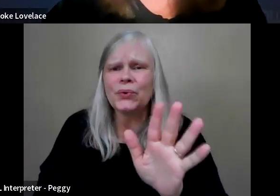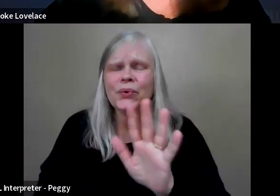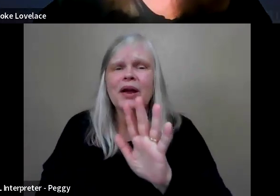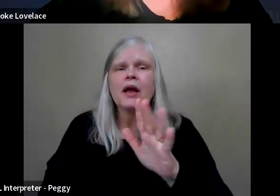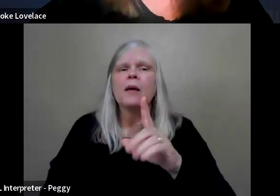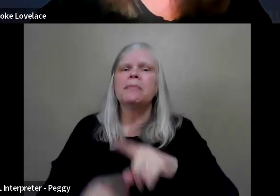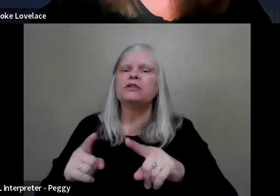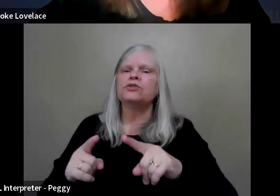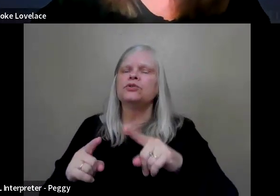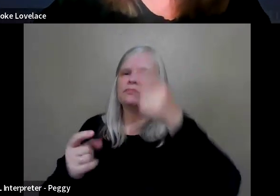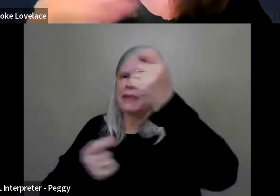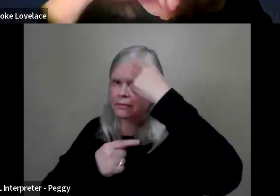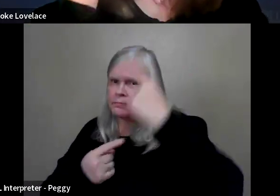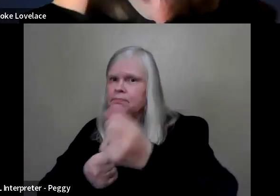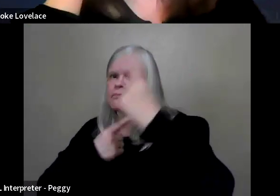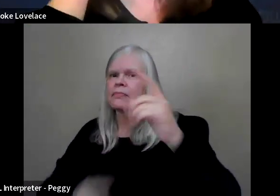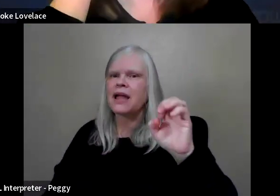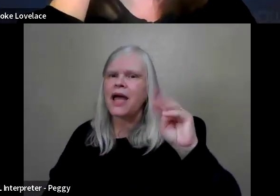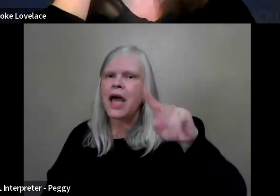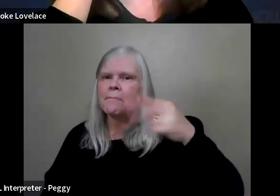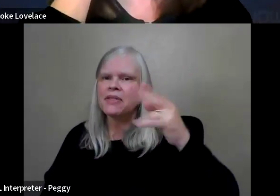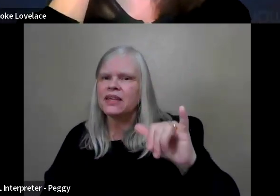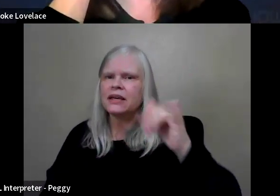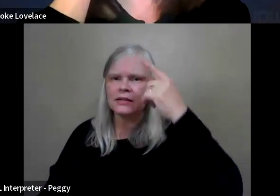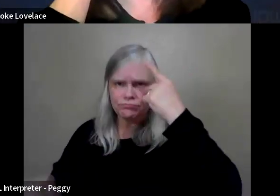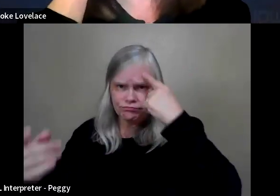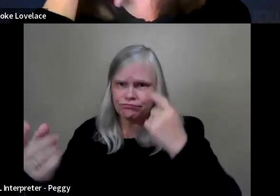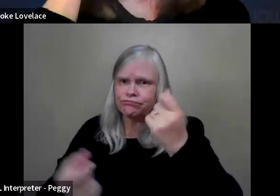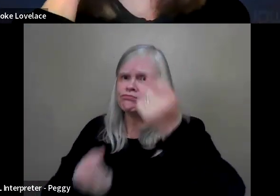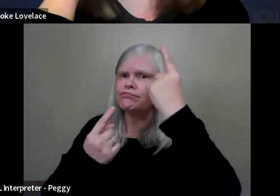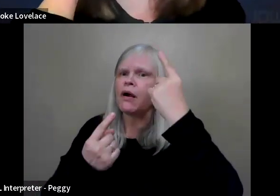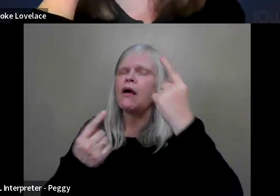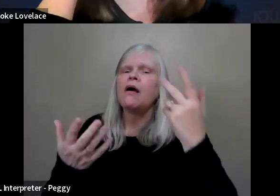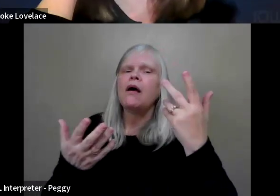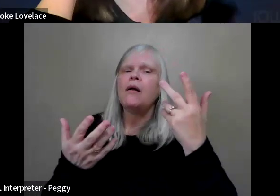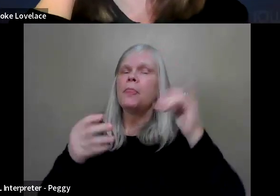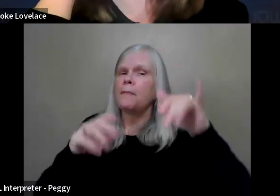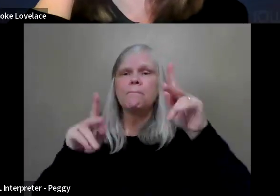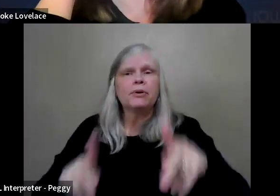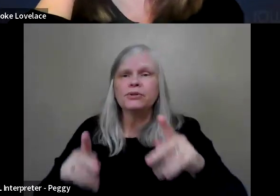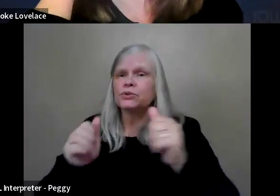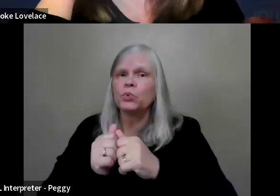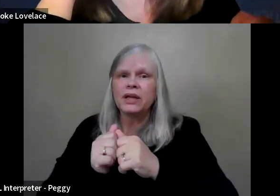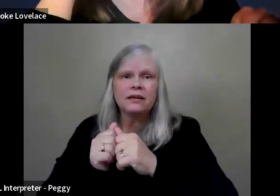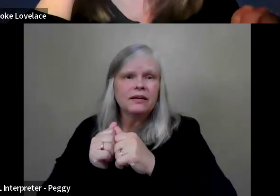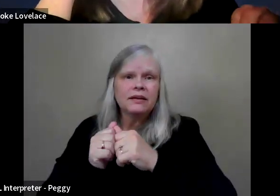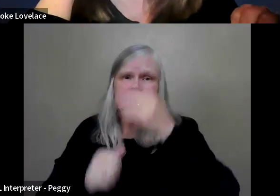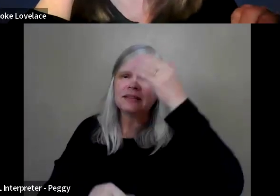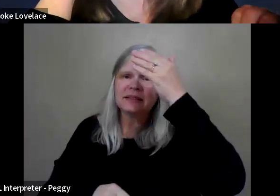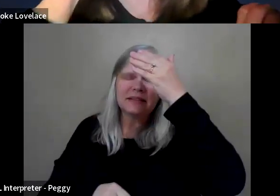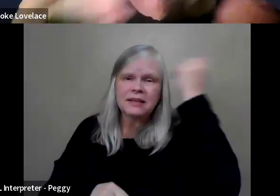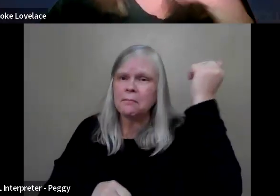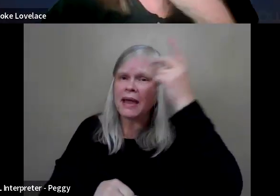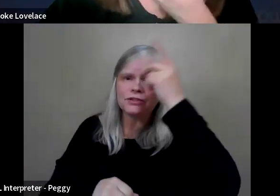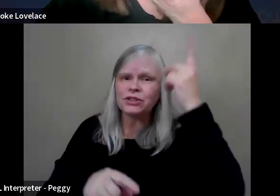build empathy, because we want people to realize that the person with dementia cannot control what is